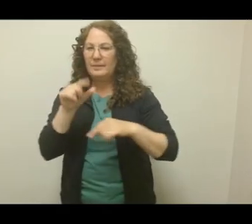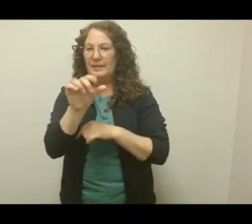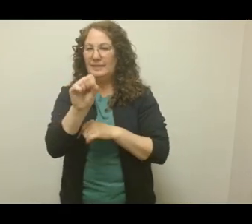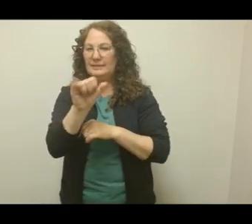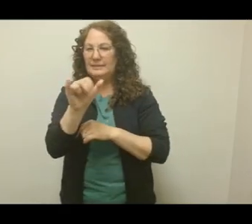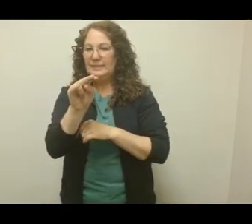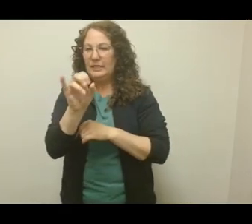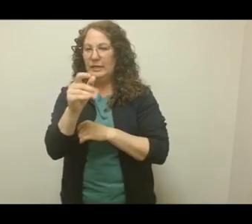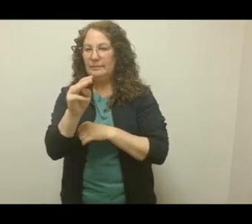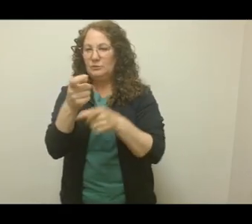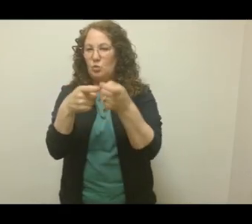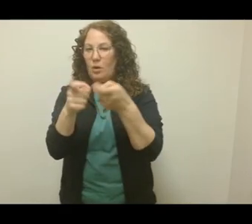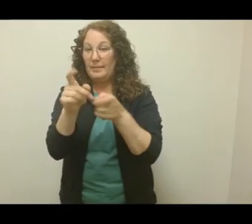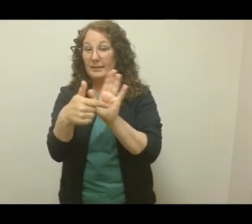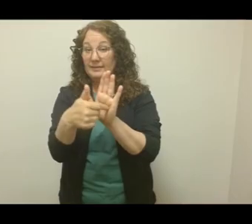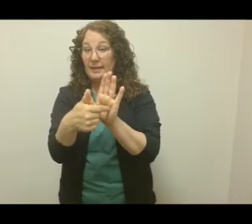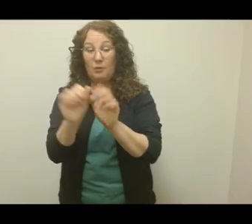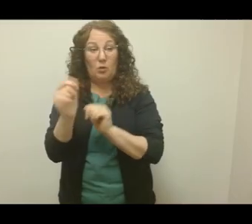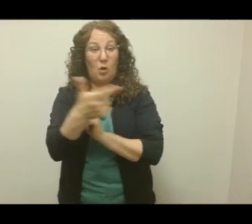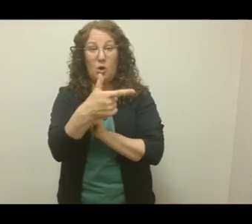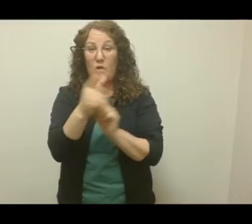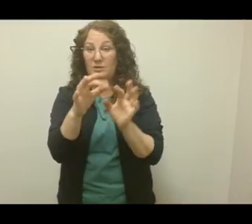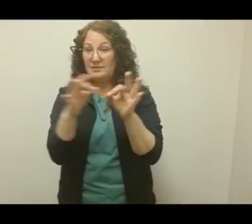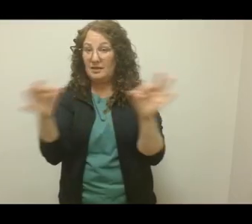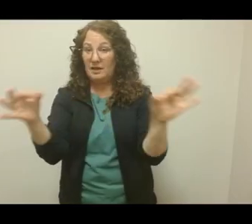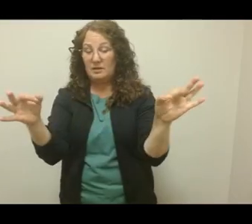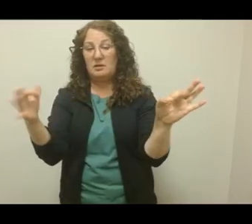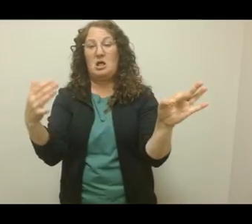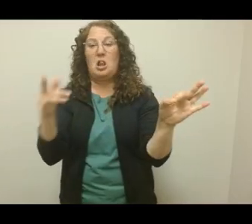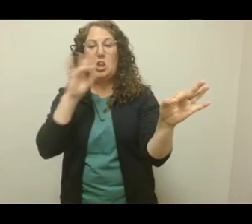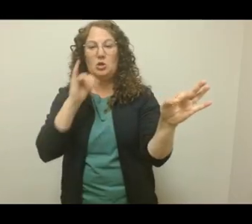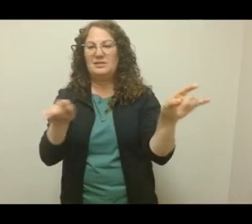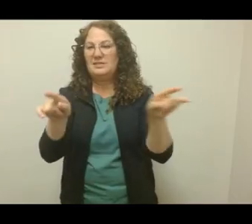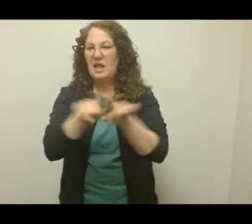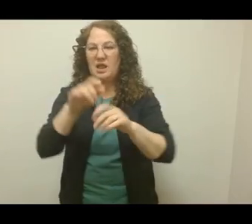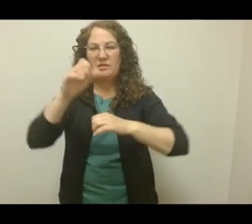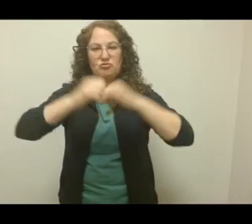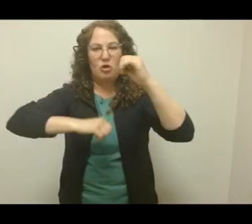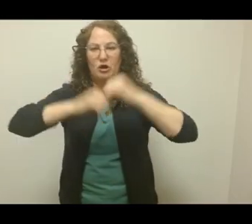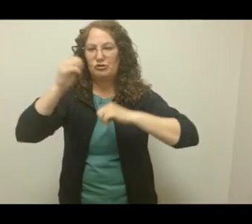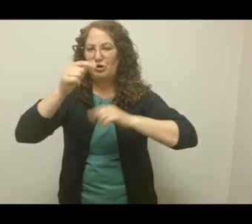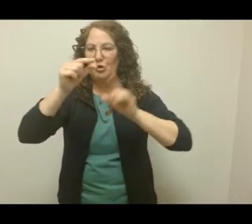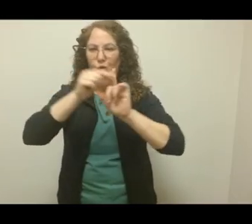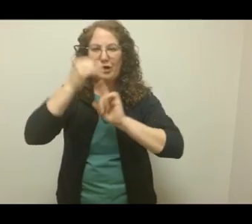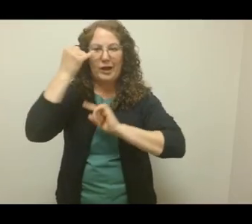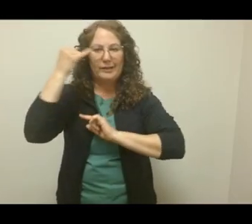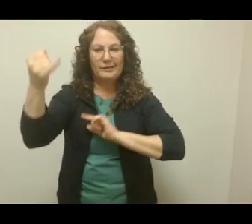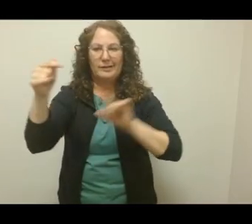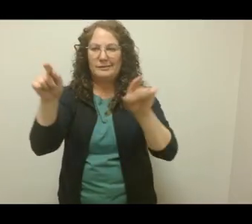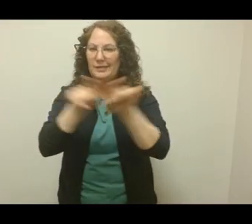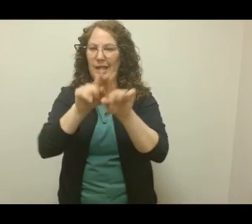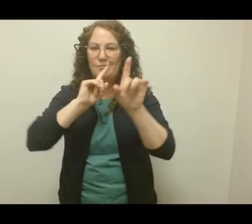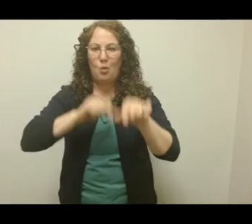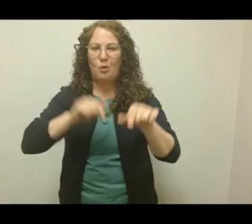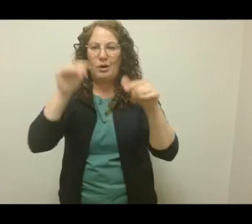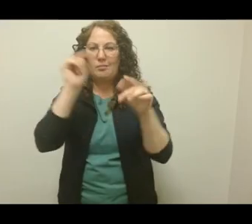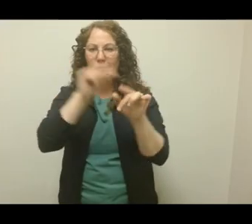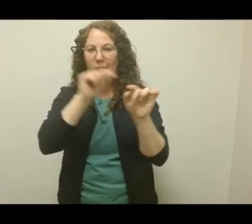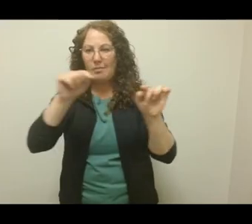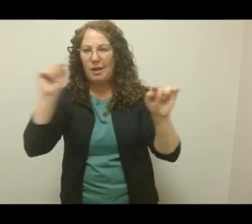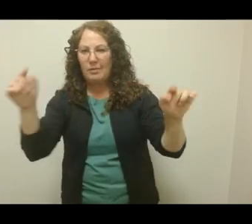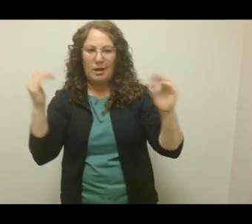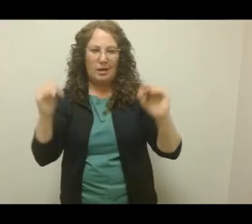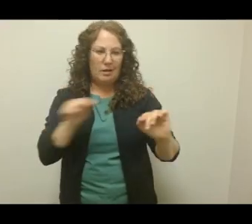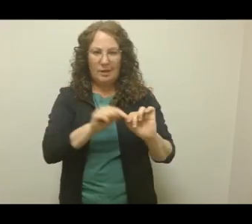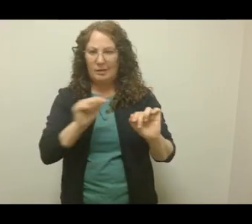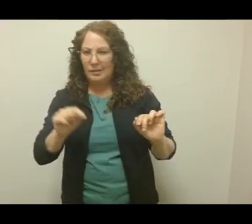example, all of those sentences had a very similar structure. The words and the ideas were in the same order. And